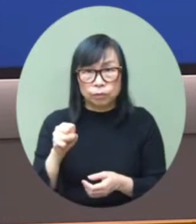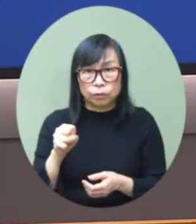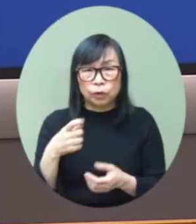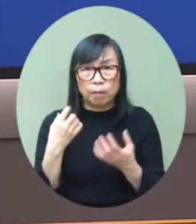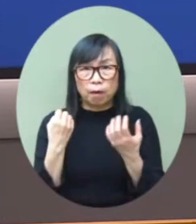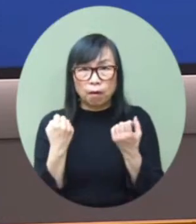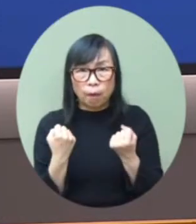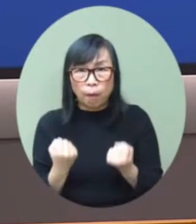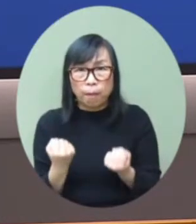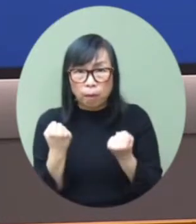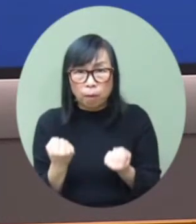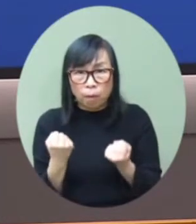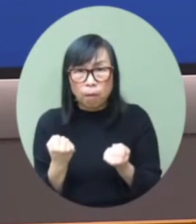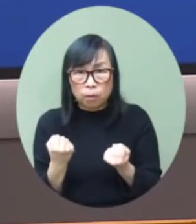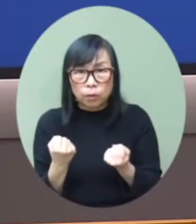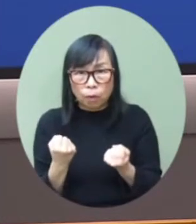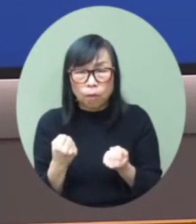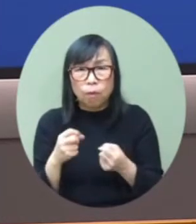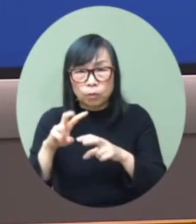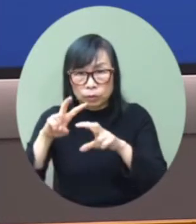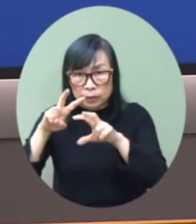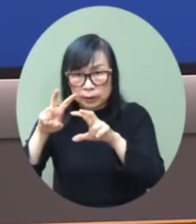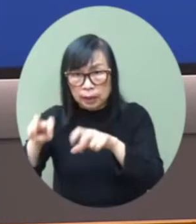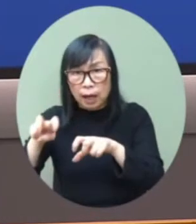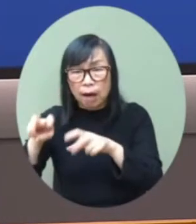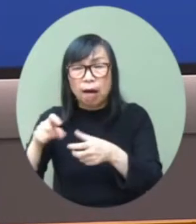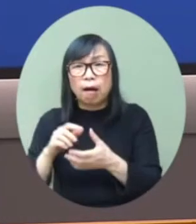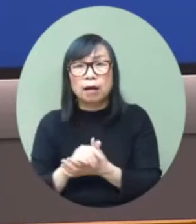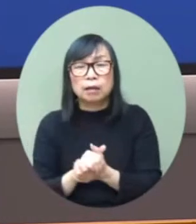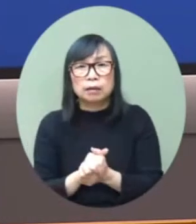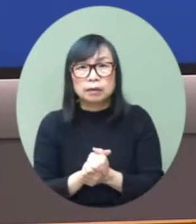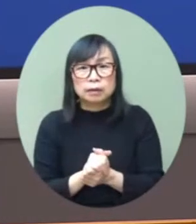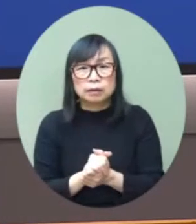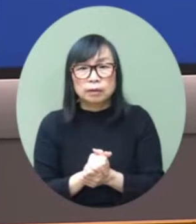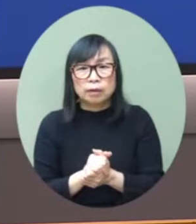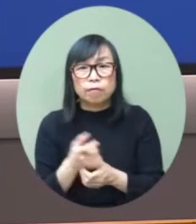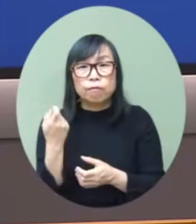That is a very effective, popular screening tool.